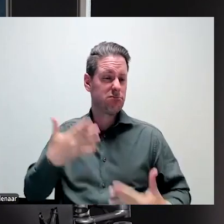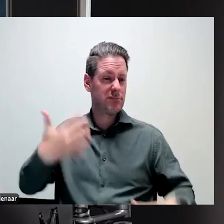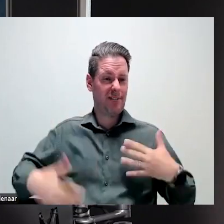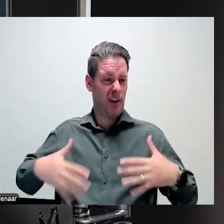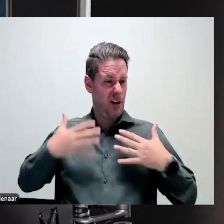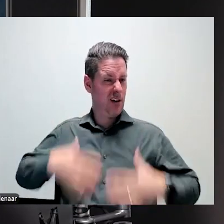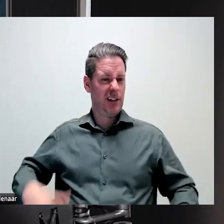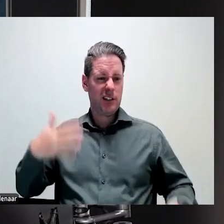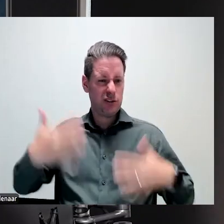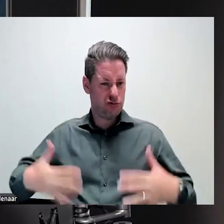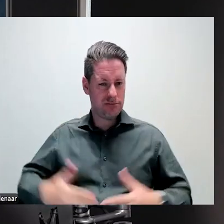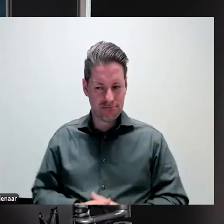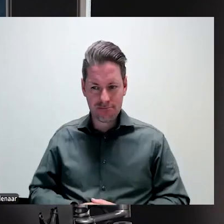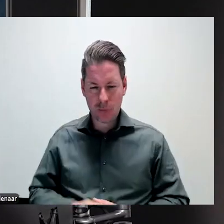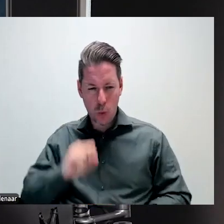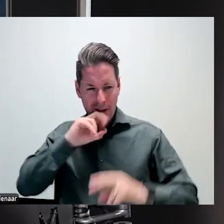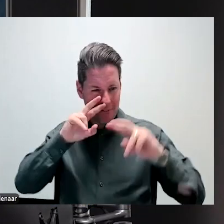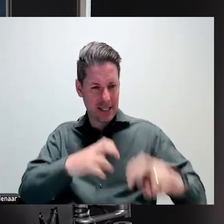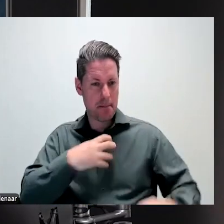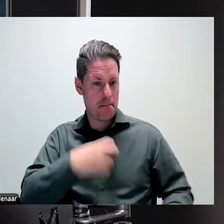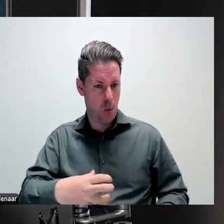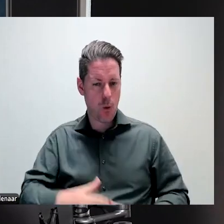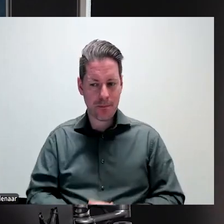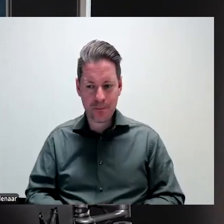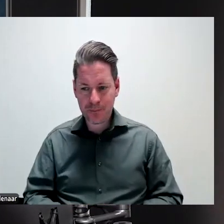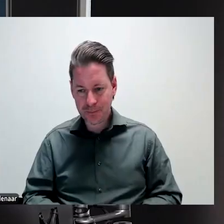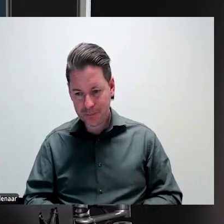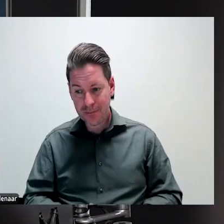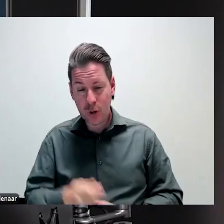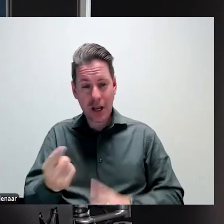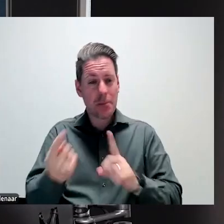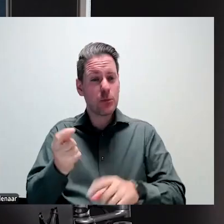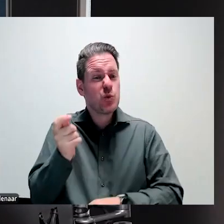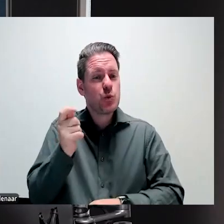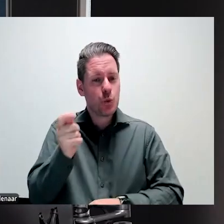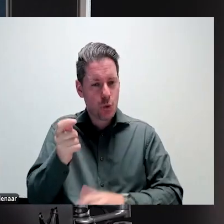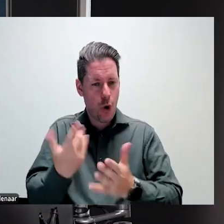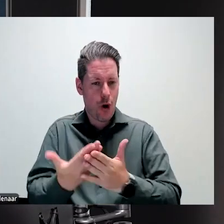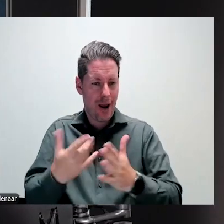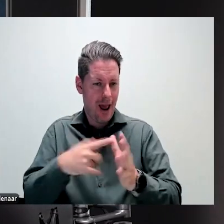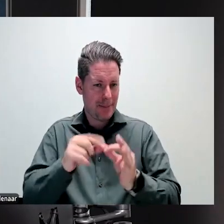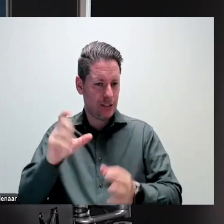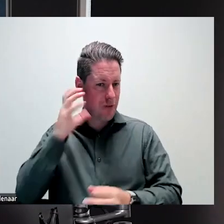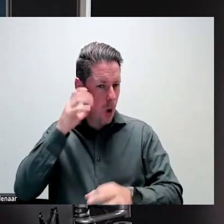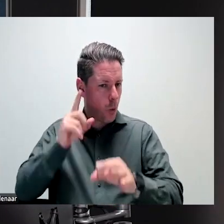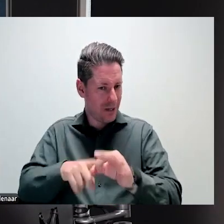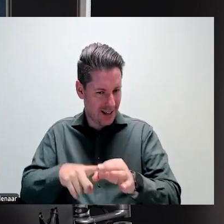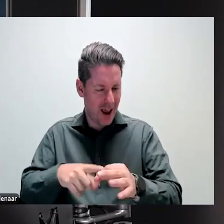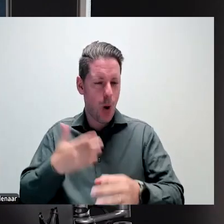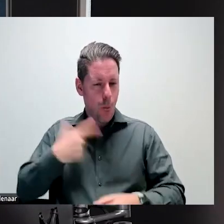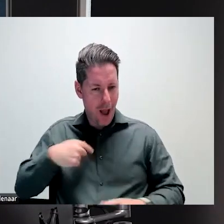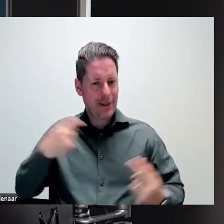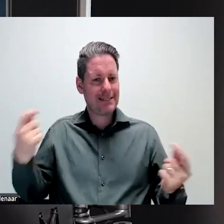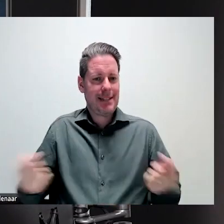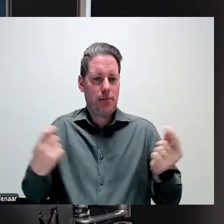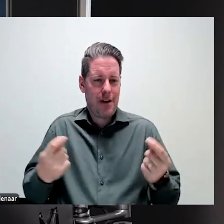that update, Phil Brandell. Coming up very shortly on ABC Radio Queensland as we continue to celebrate International Day of People